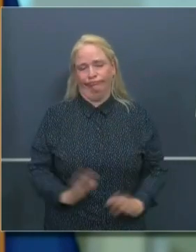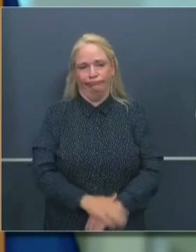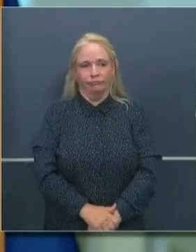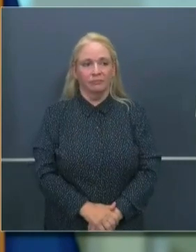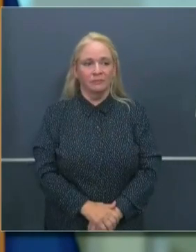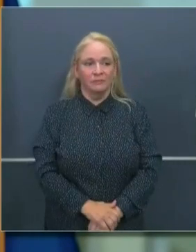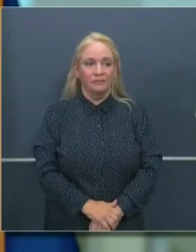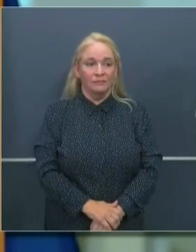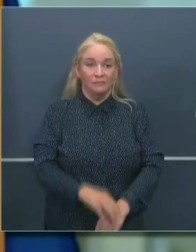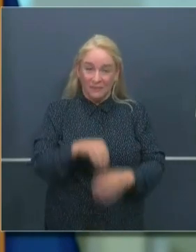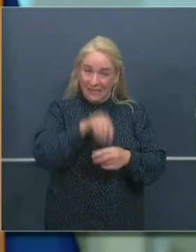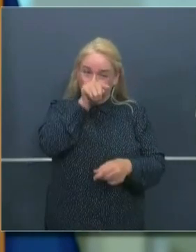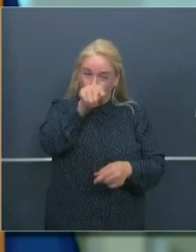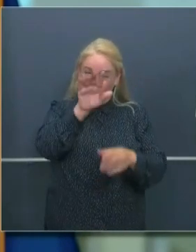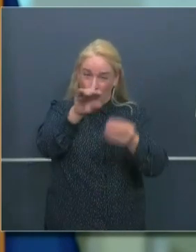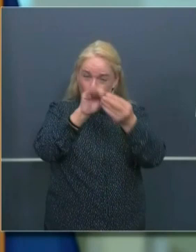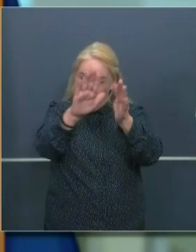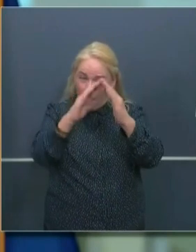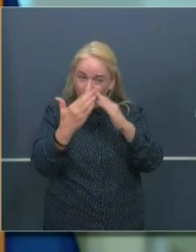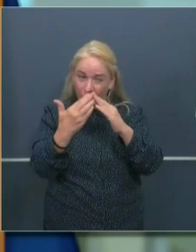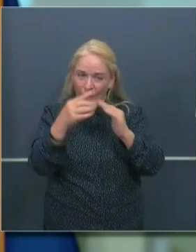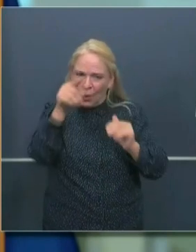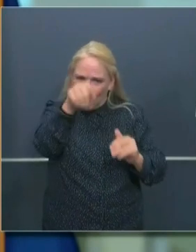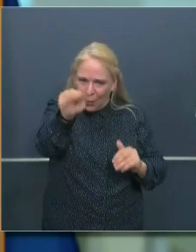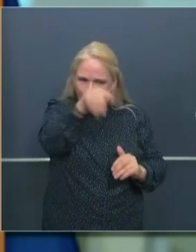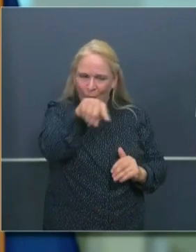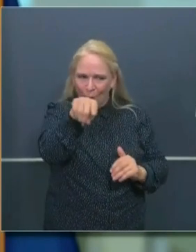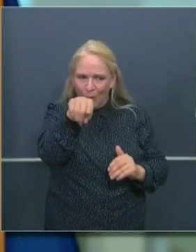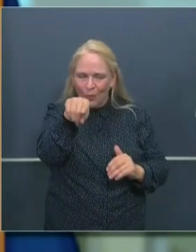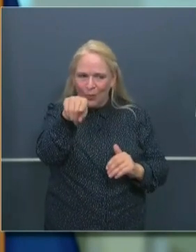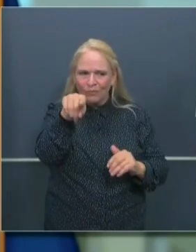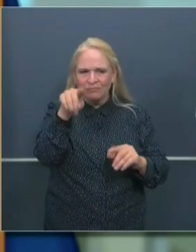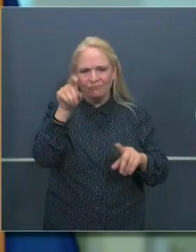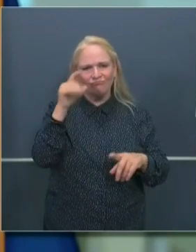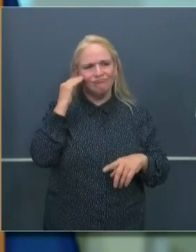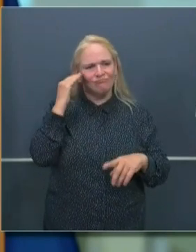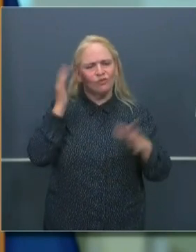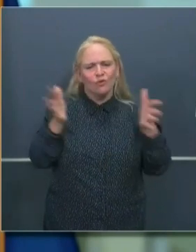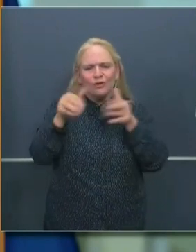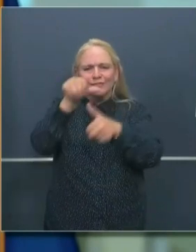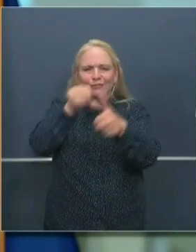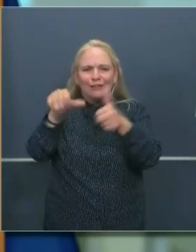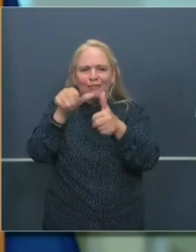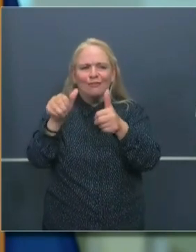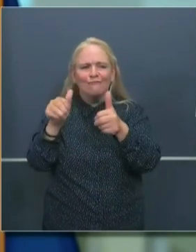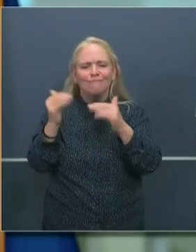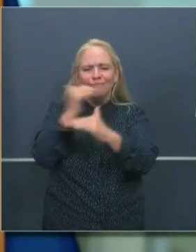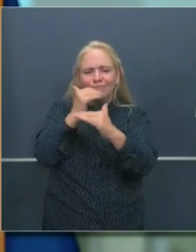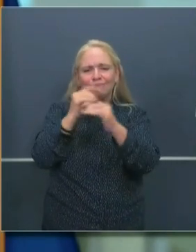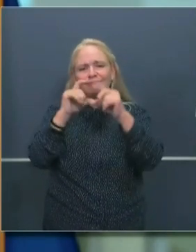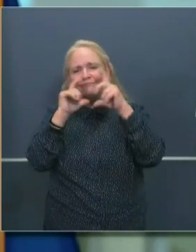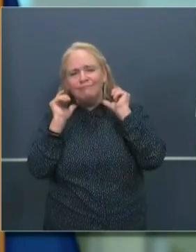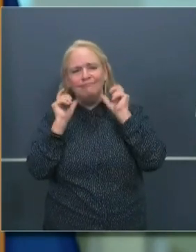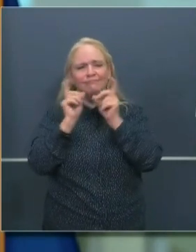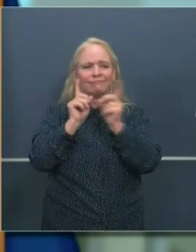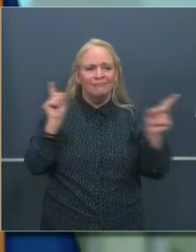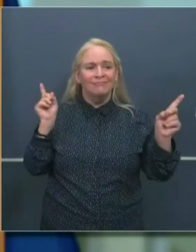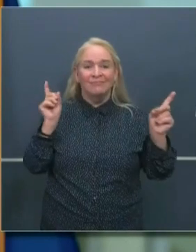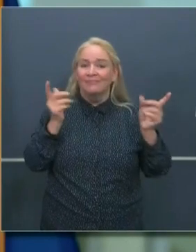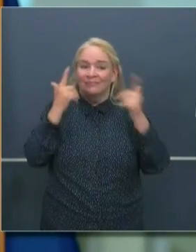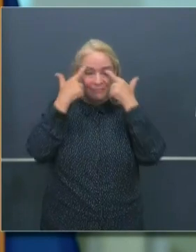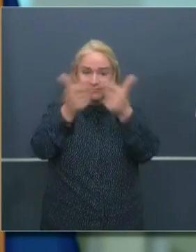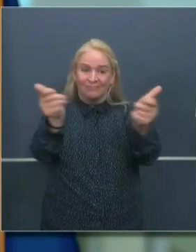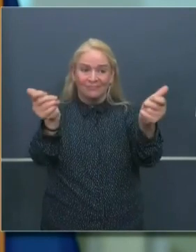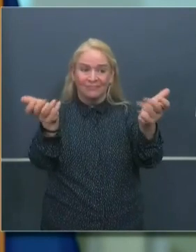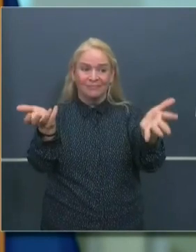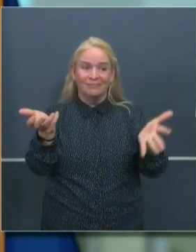we're capable of doing more to meet this moment and to mitigate the spread. And so I am calling on the better angels and for people to use